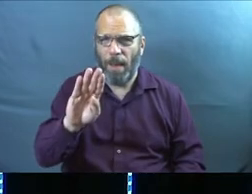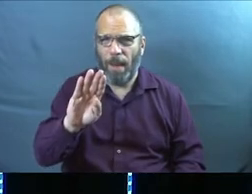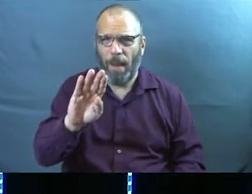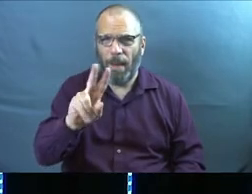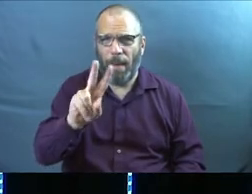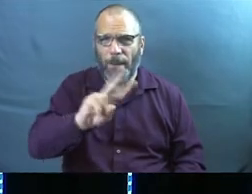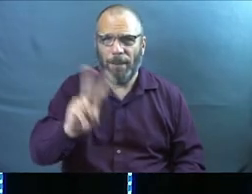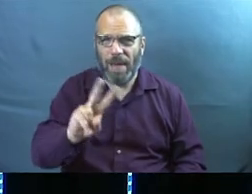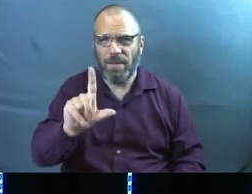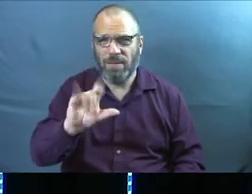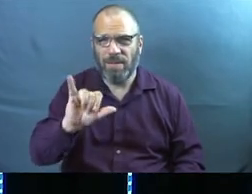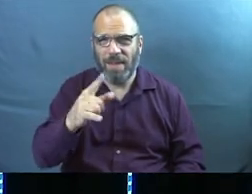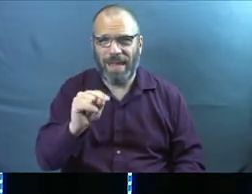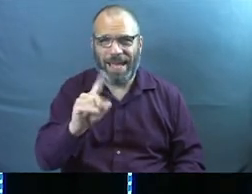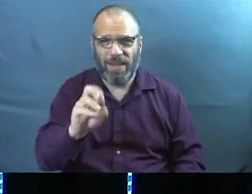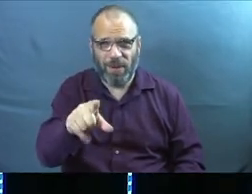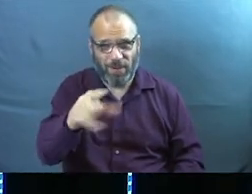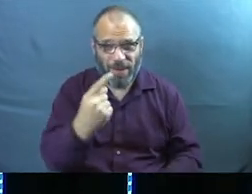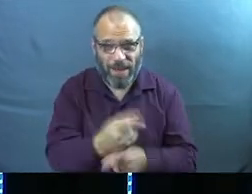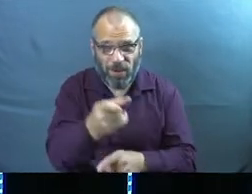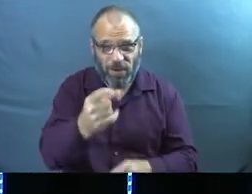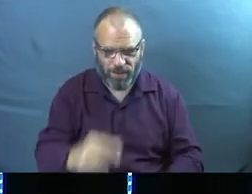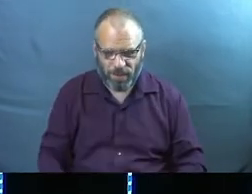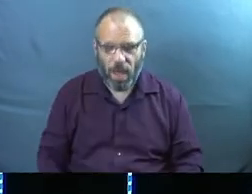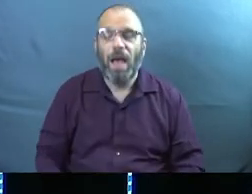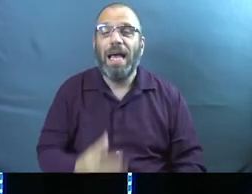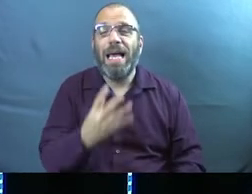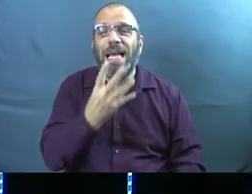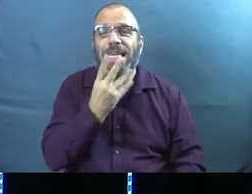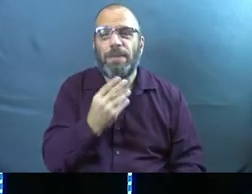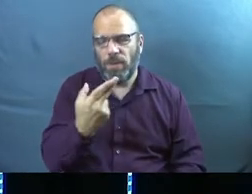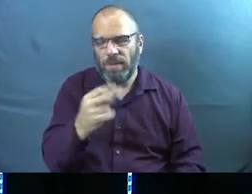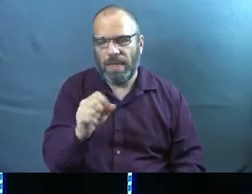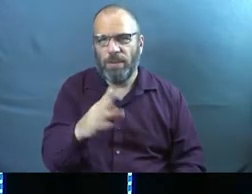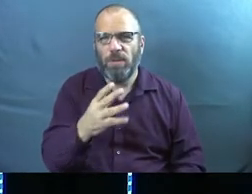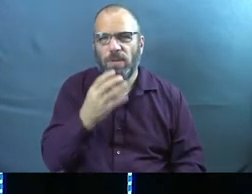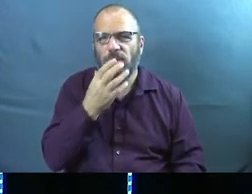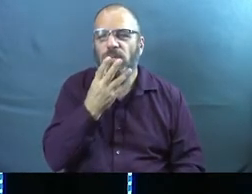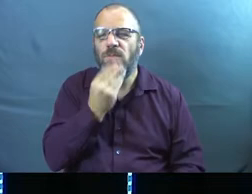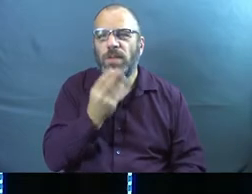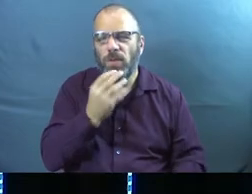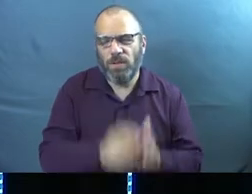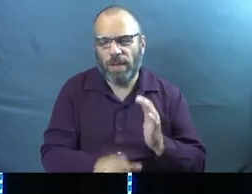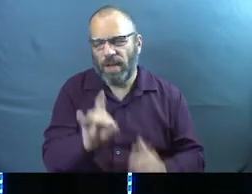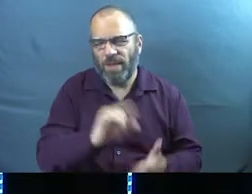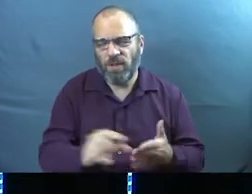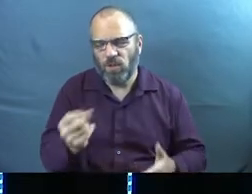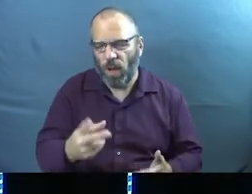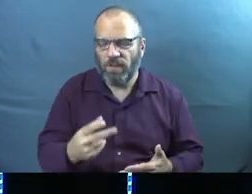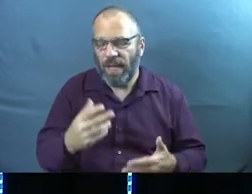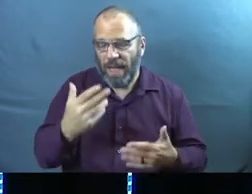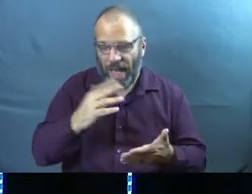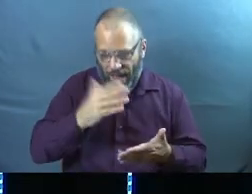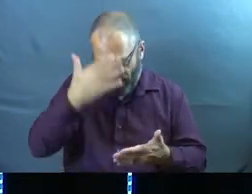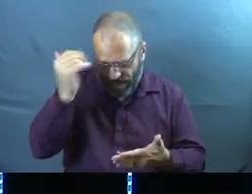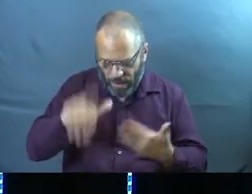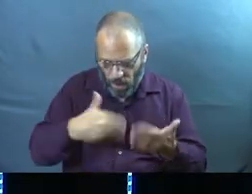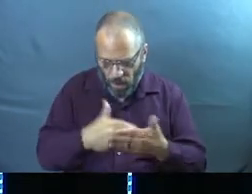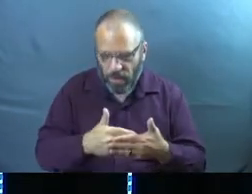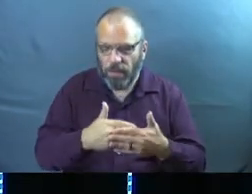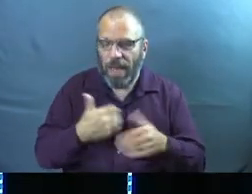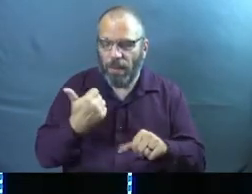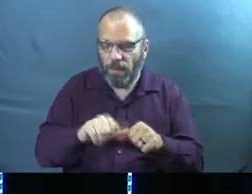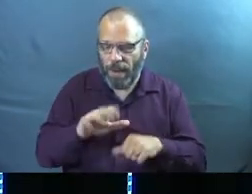says. Amen? Hebrews 8:12, he forgets them all. And I will forgive their wickedness, and I will never